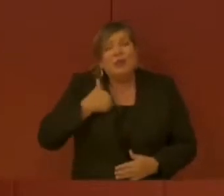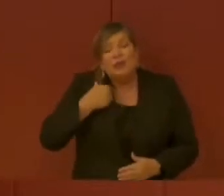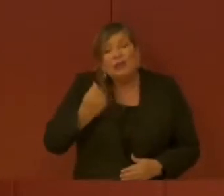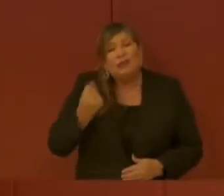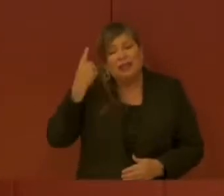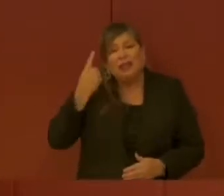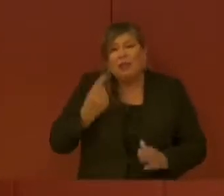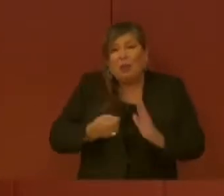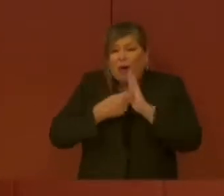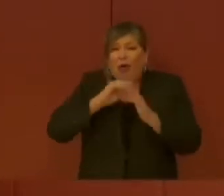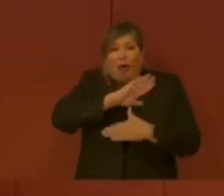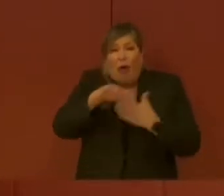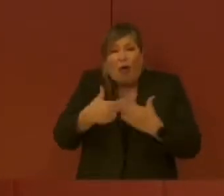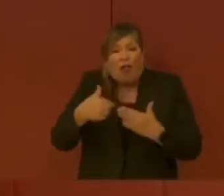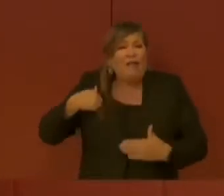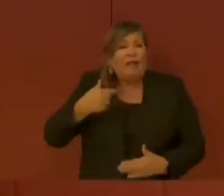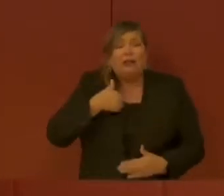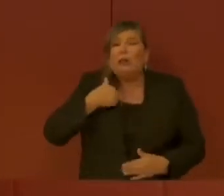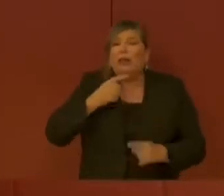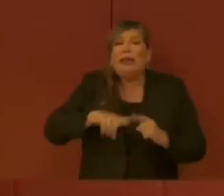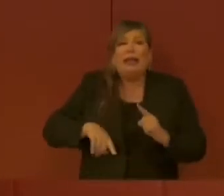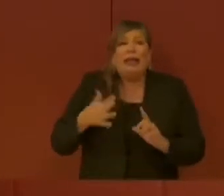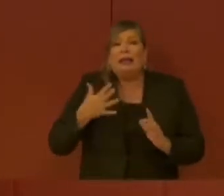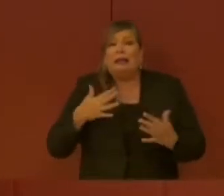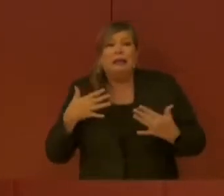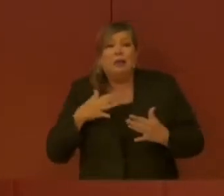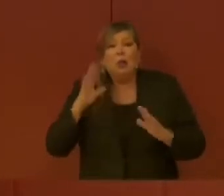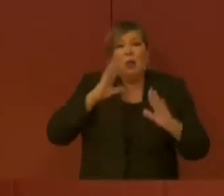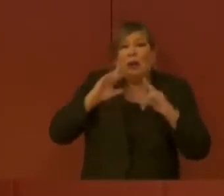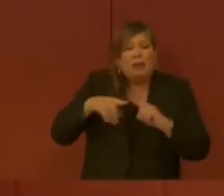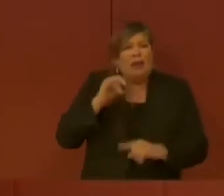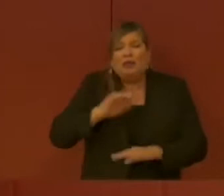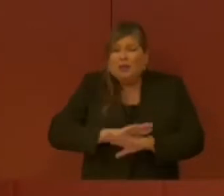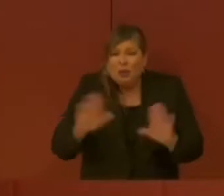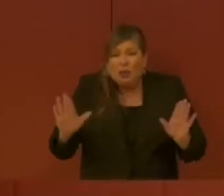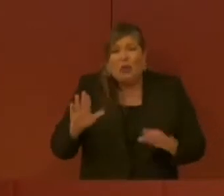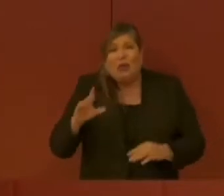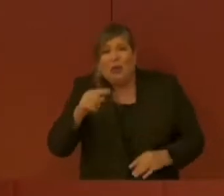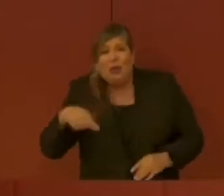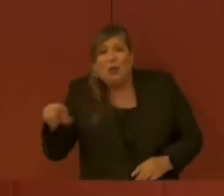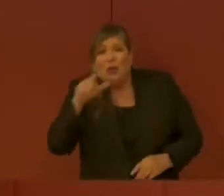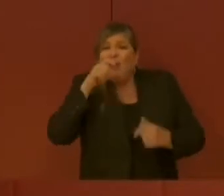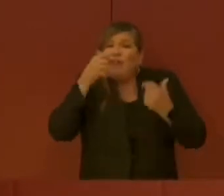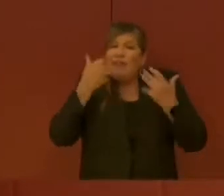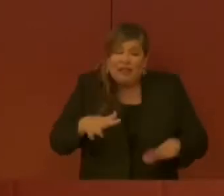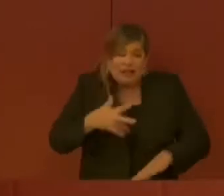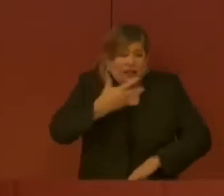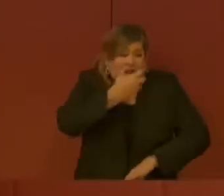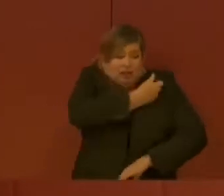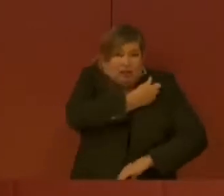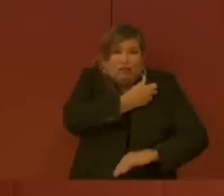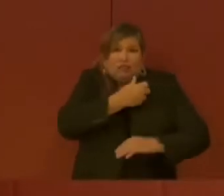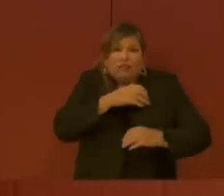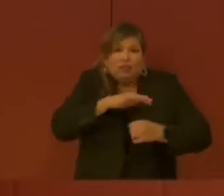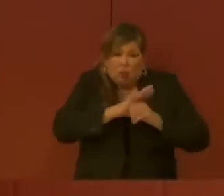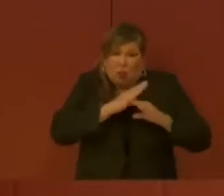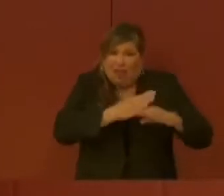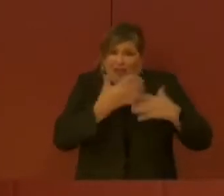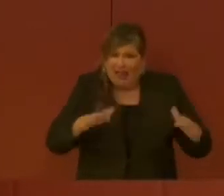we need not to shy away. To those who have already received the vaccine, share your story. Share what inspired